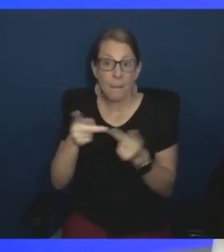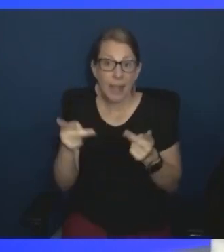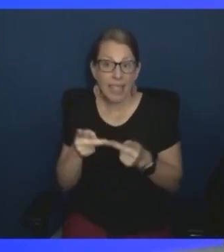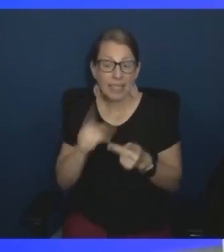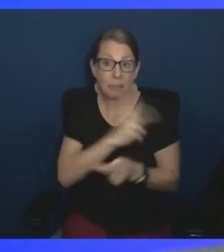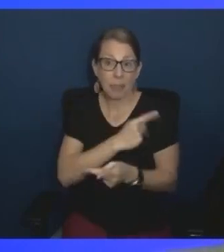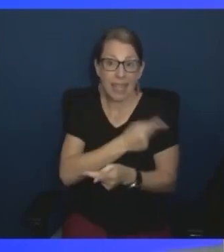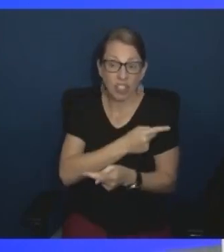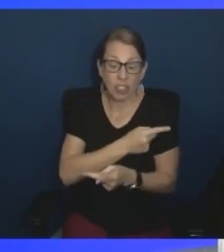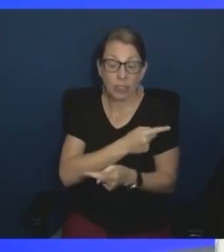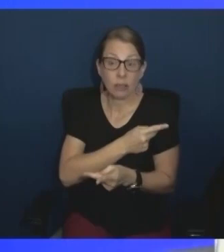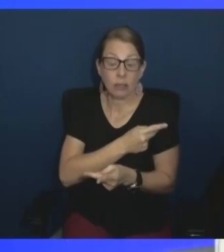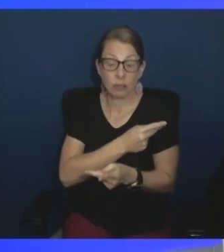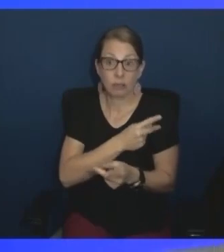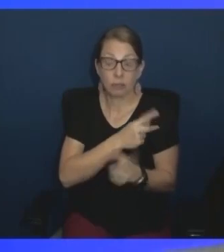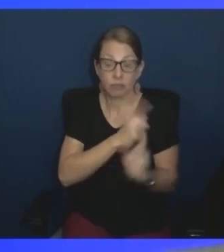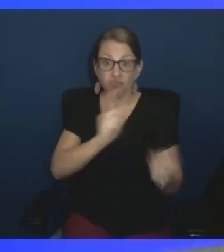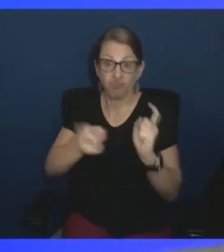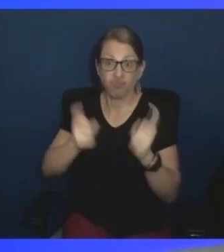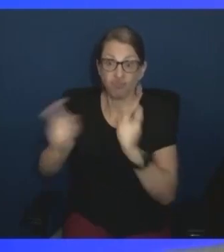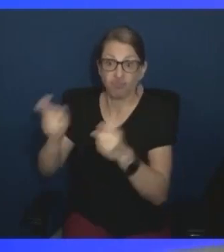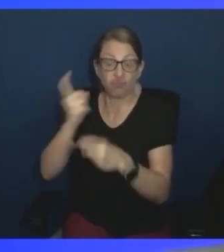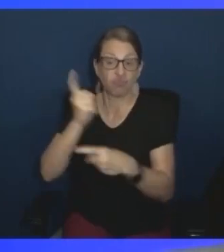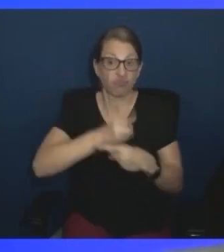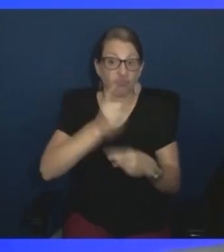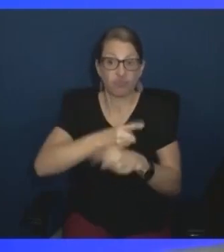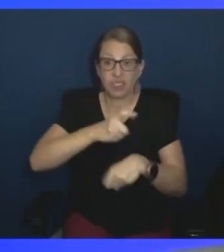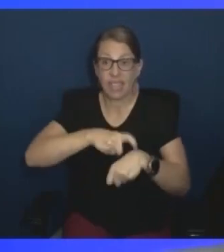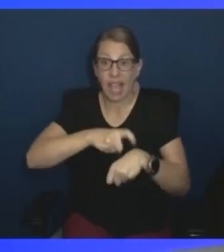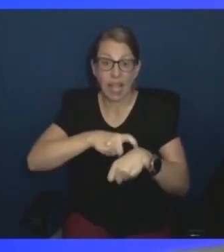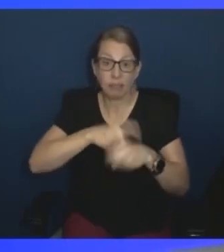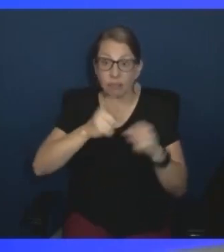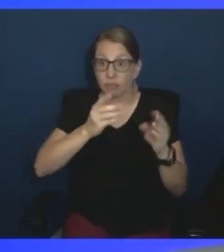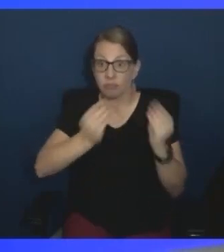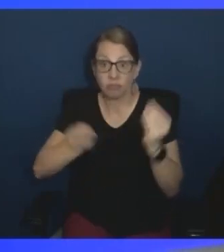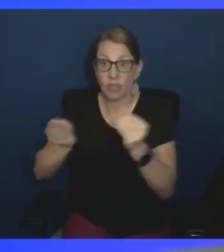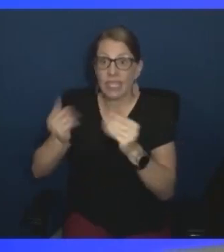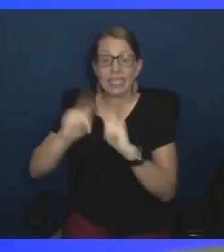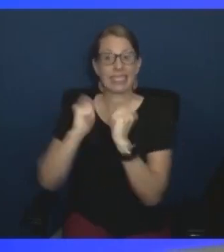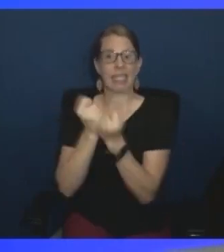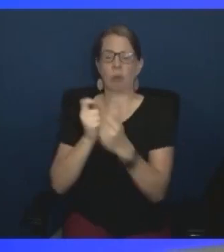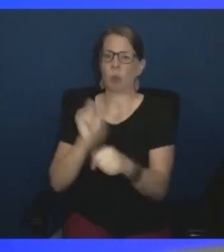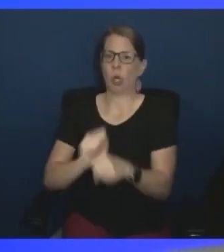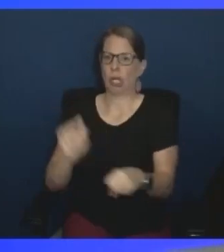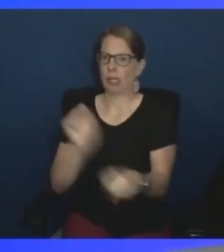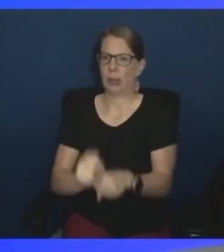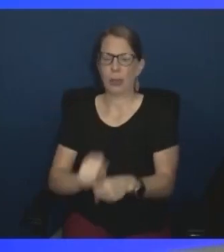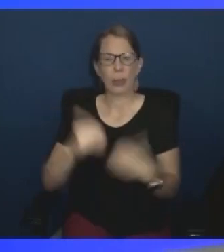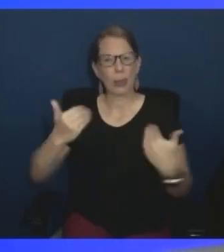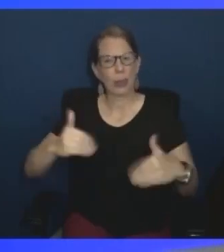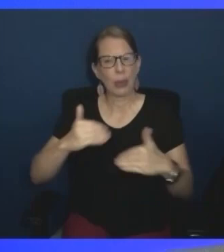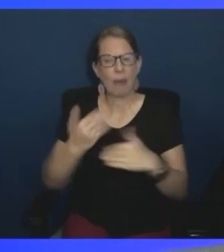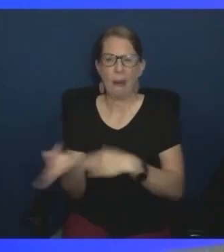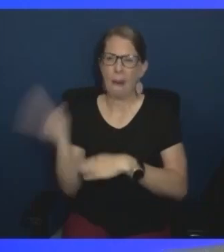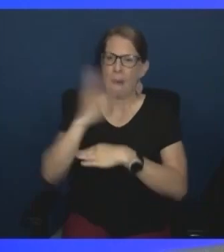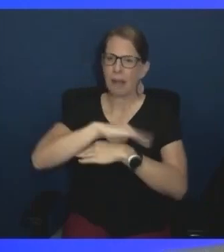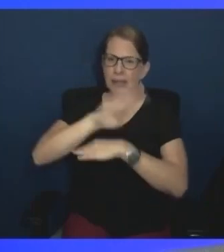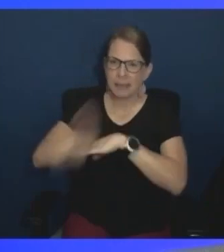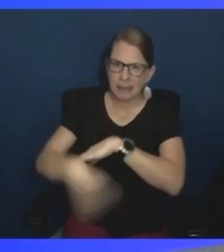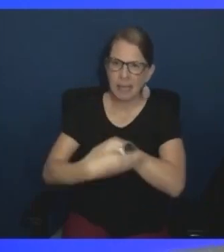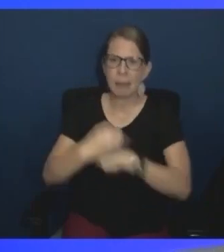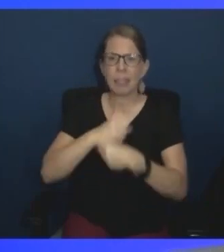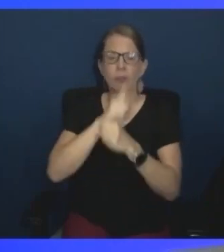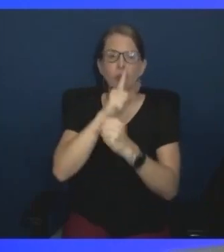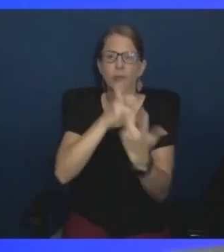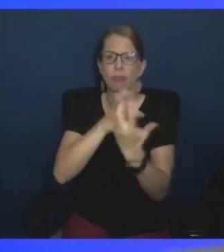timely fashion. And so, these teams are working, diligently around the clock to make sure we do just that, and we're taking great care